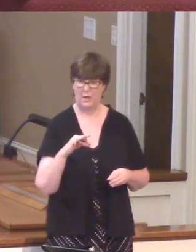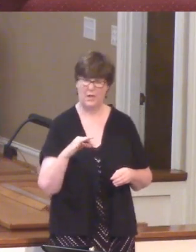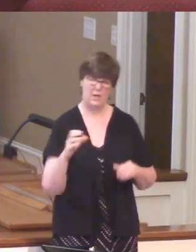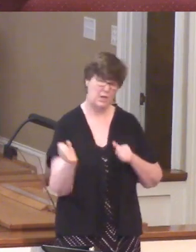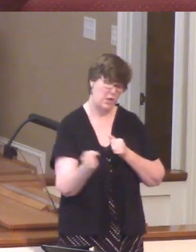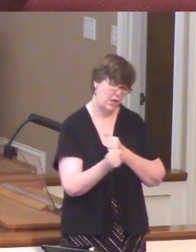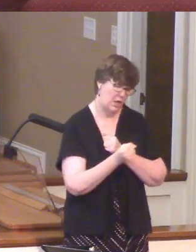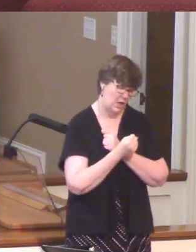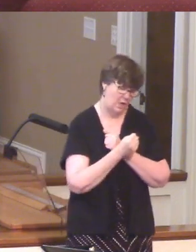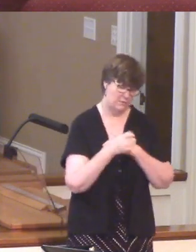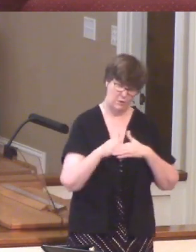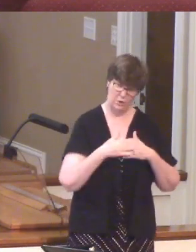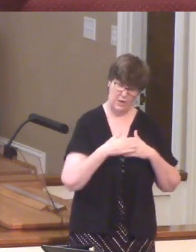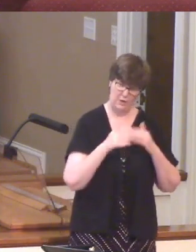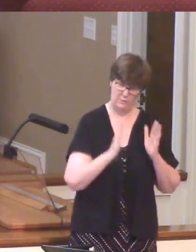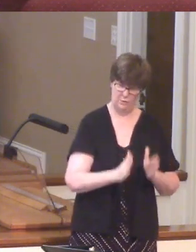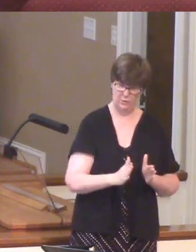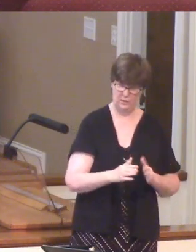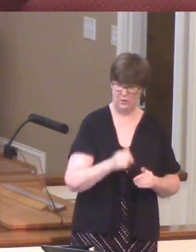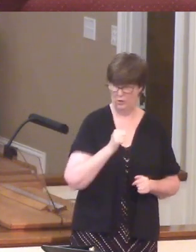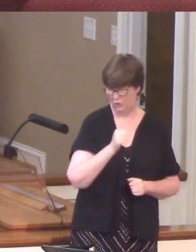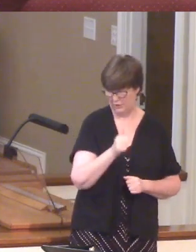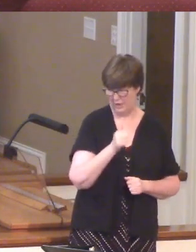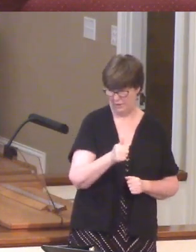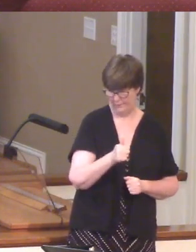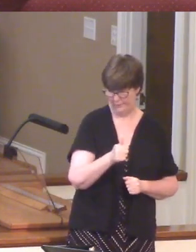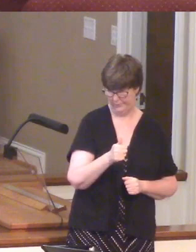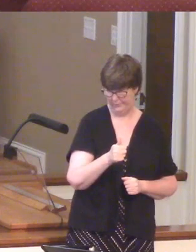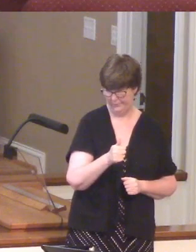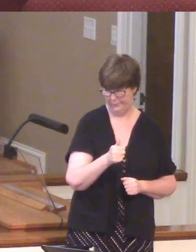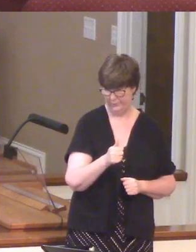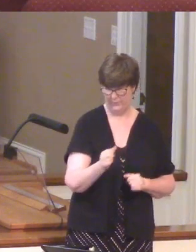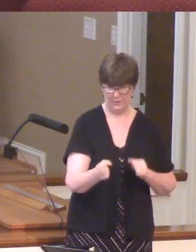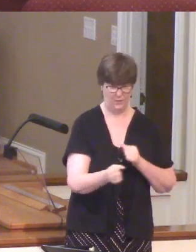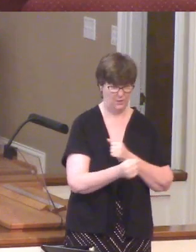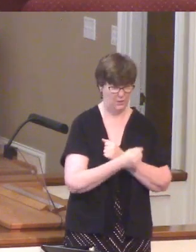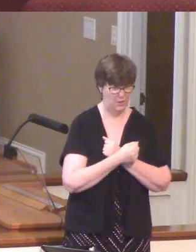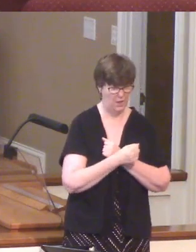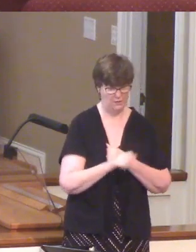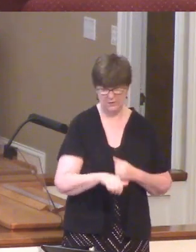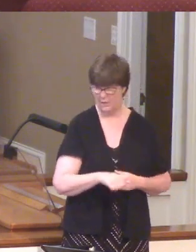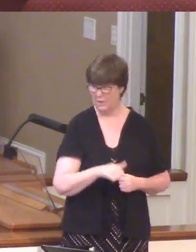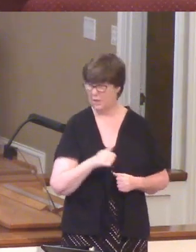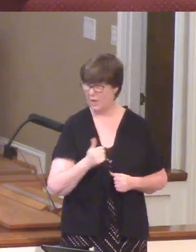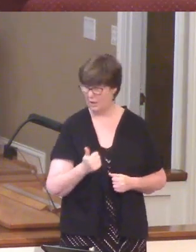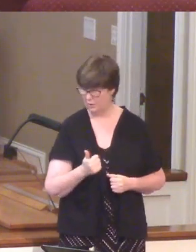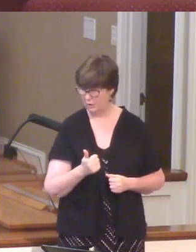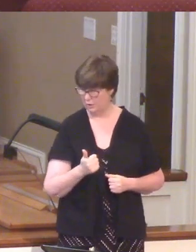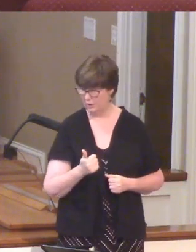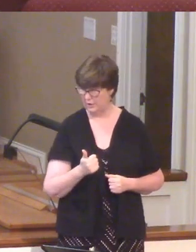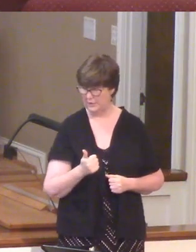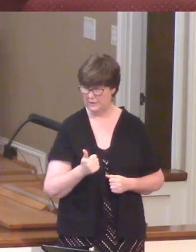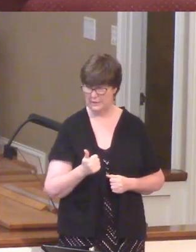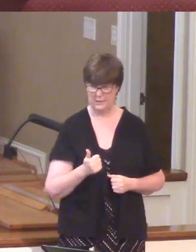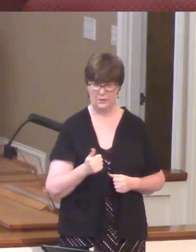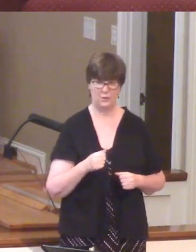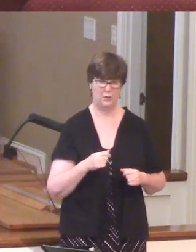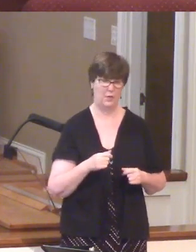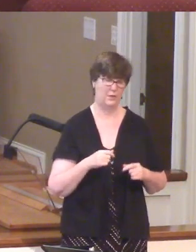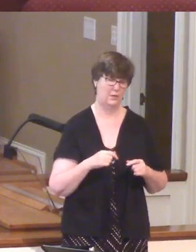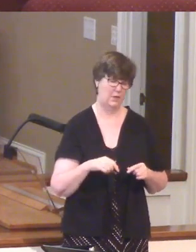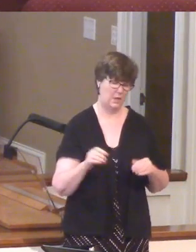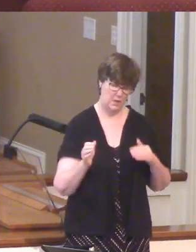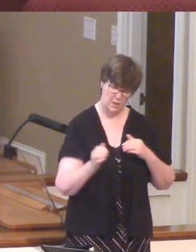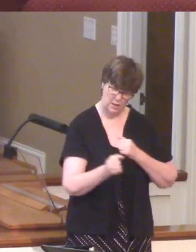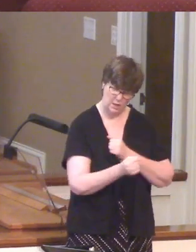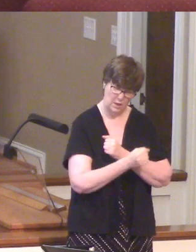yourself. Jesus gave two commandments. Loving God wholeheartedly is the priority. Loving your neighbor